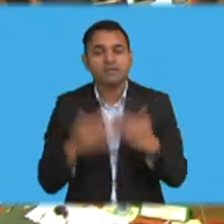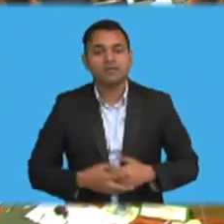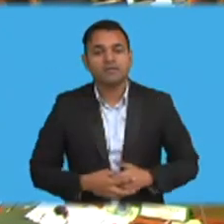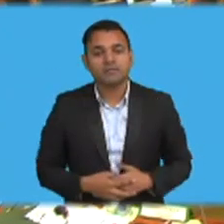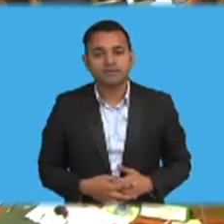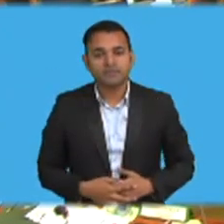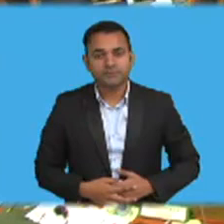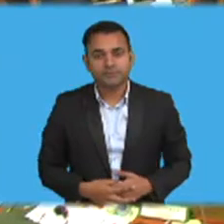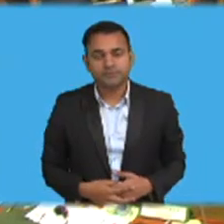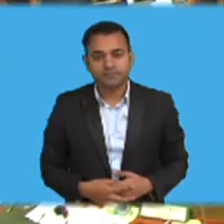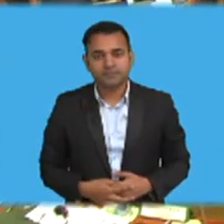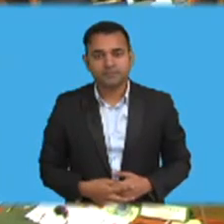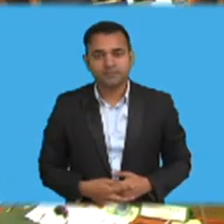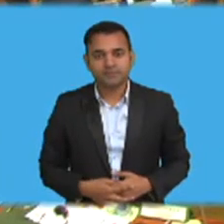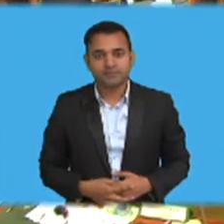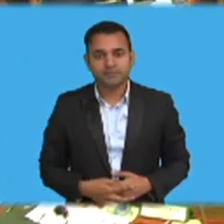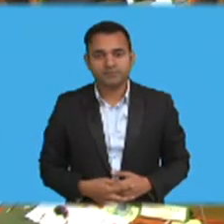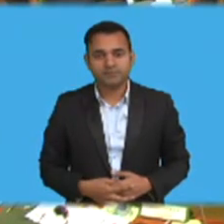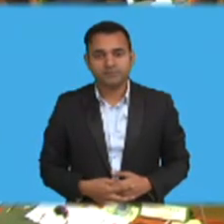The